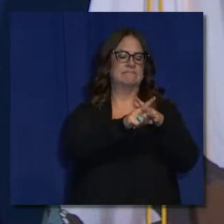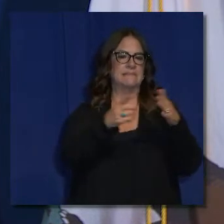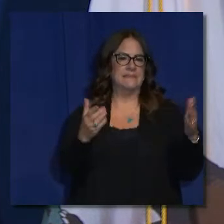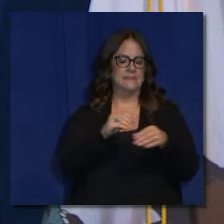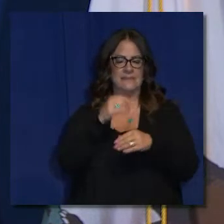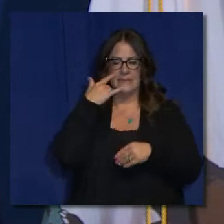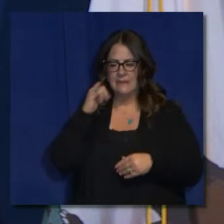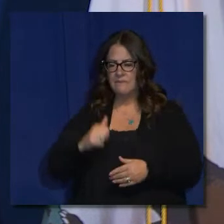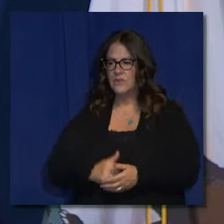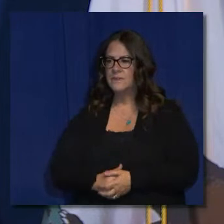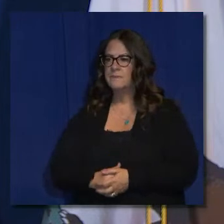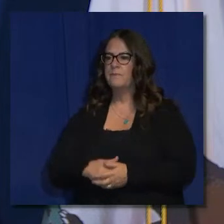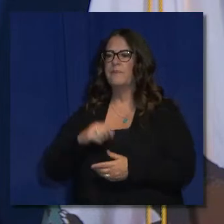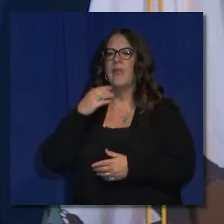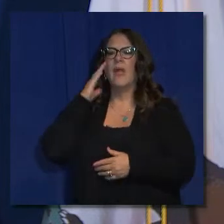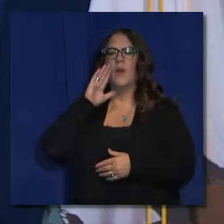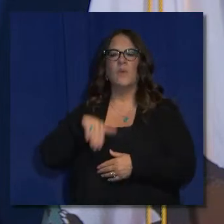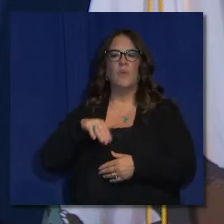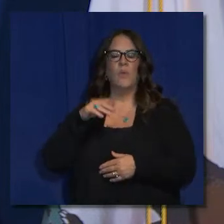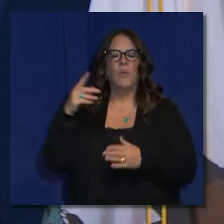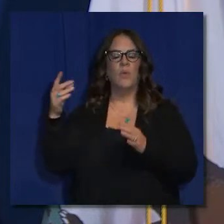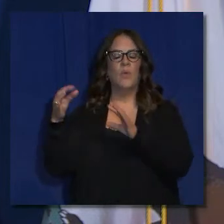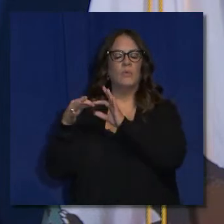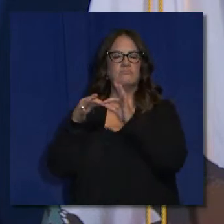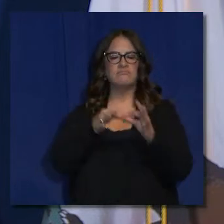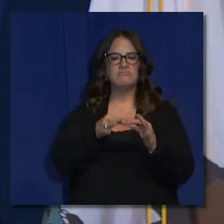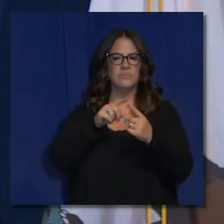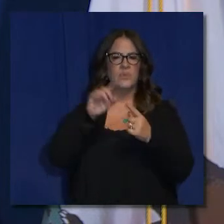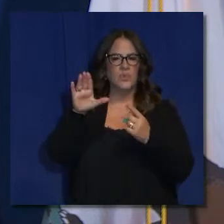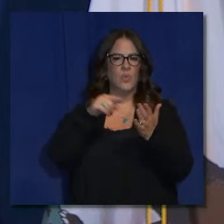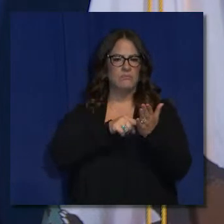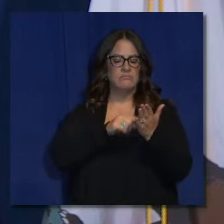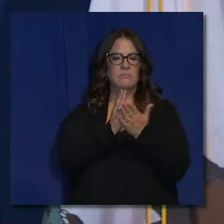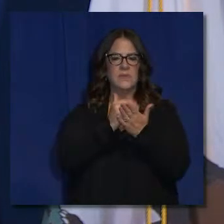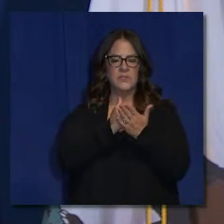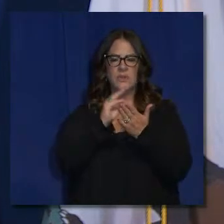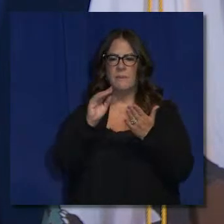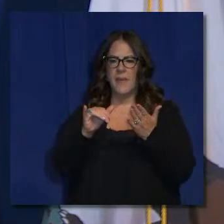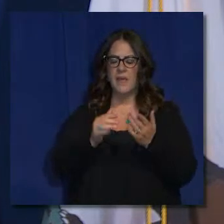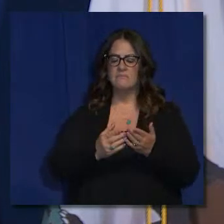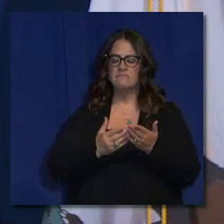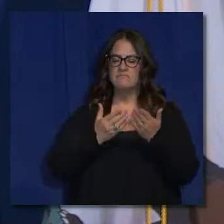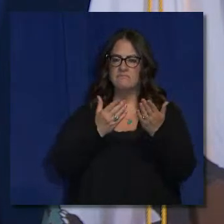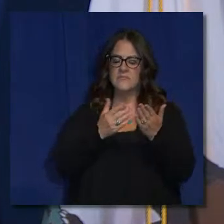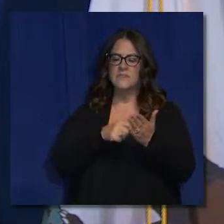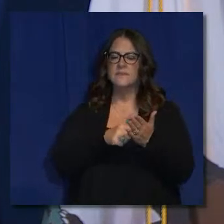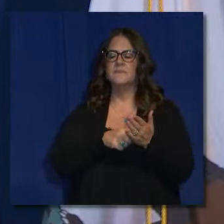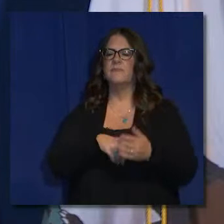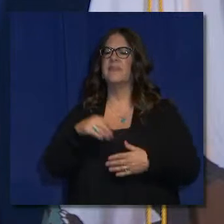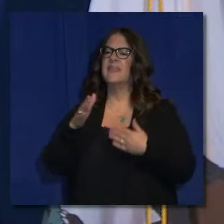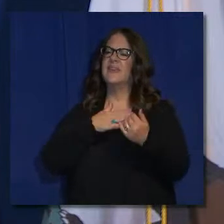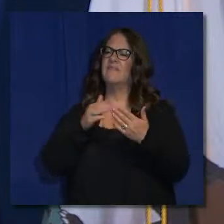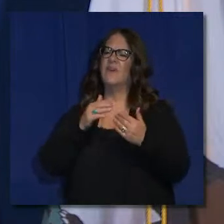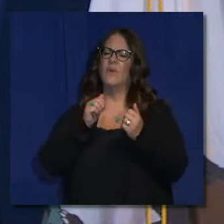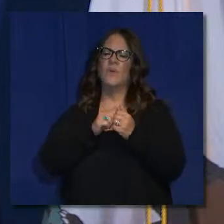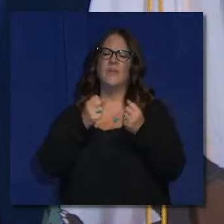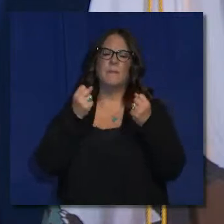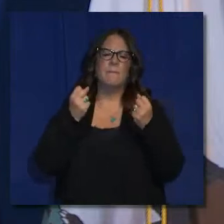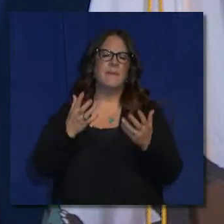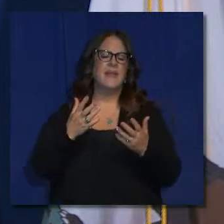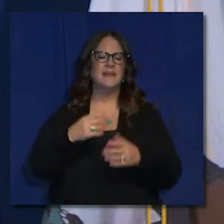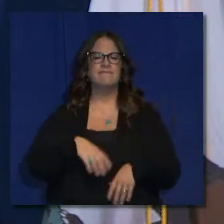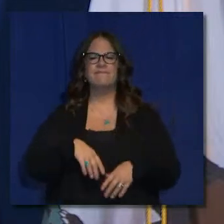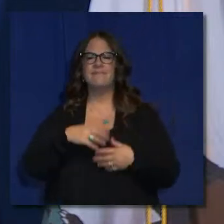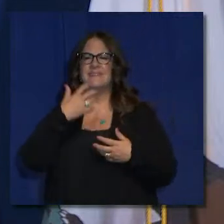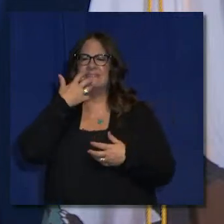front tied to your May revise, of course. First off, just a big picture question to start. Even with the confluence of